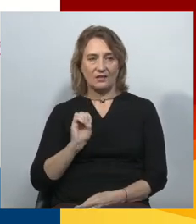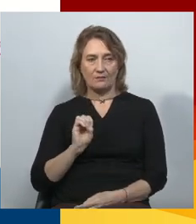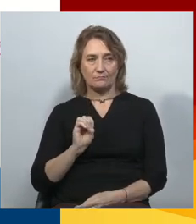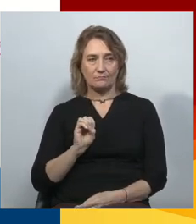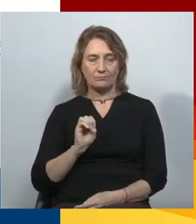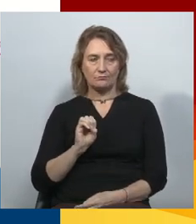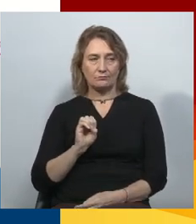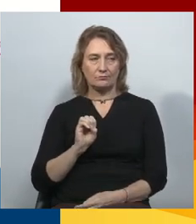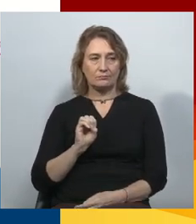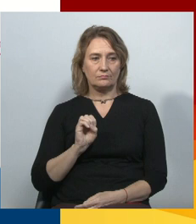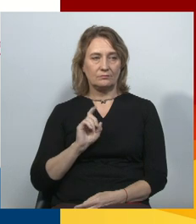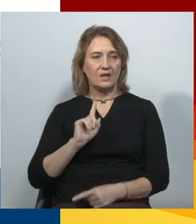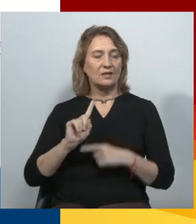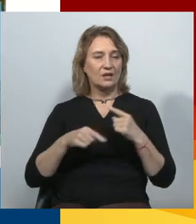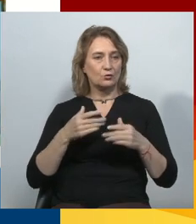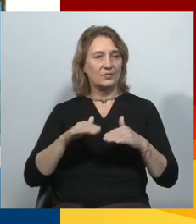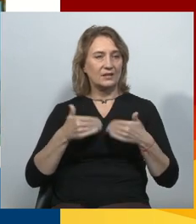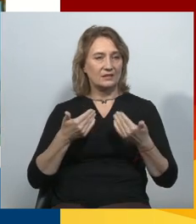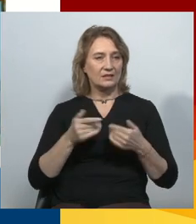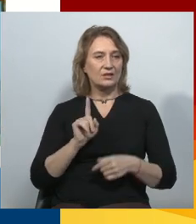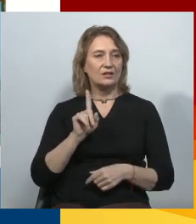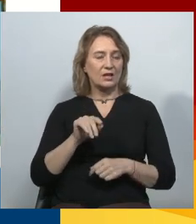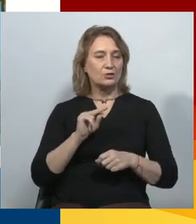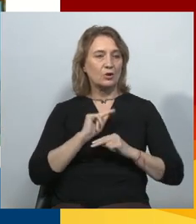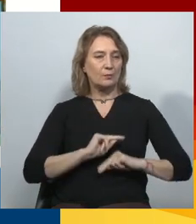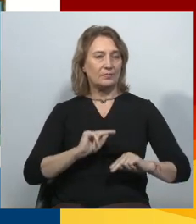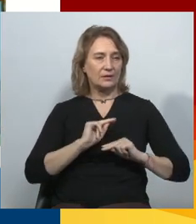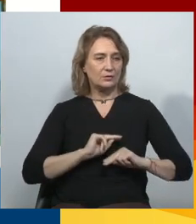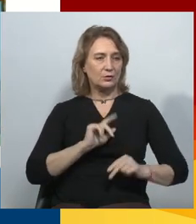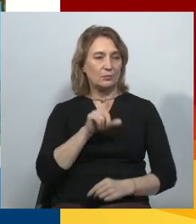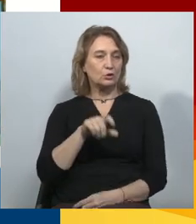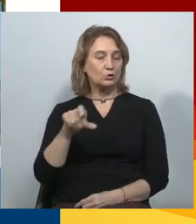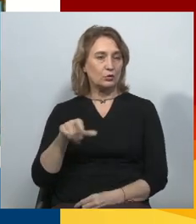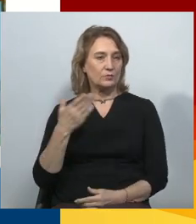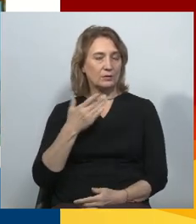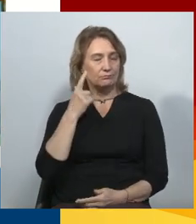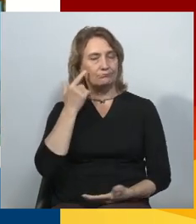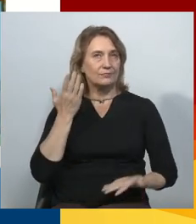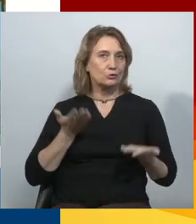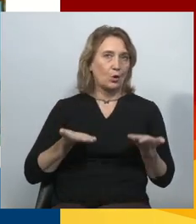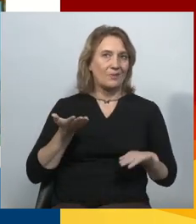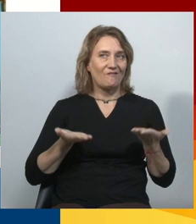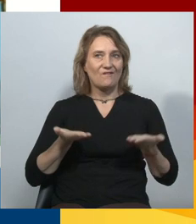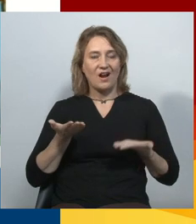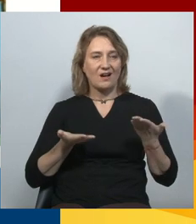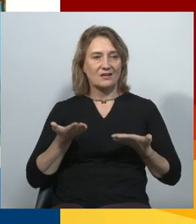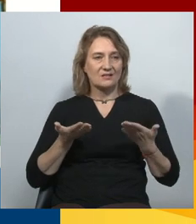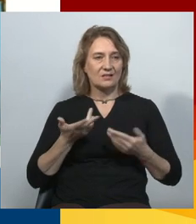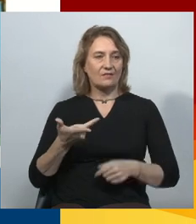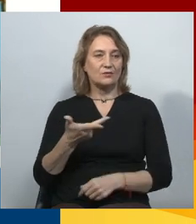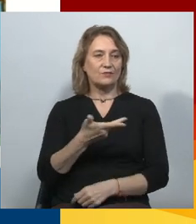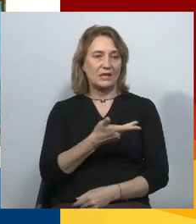Lebanon. Next slide, please. We also work with people